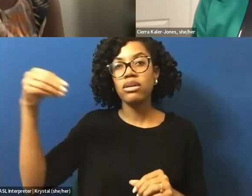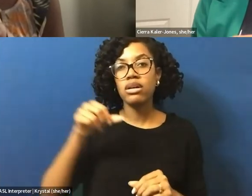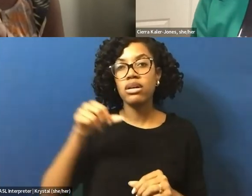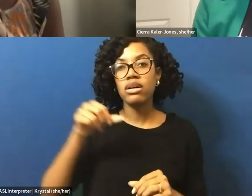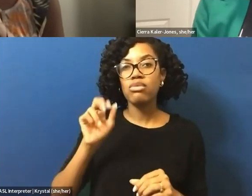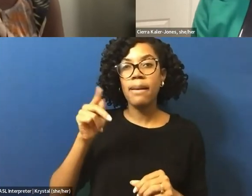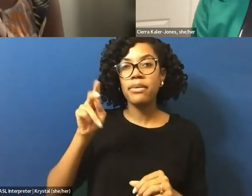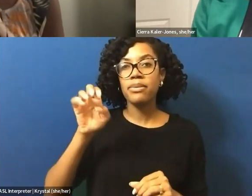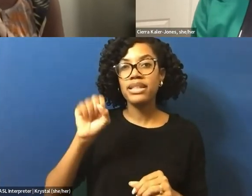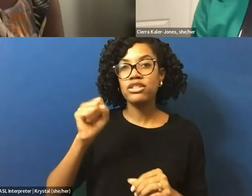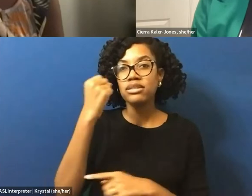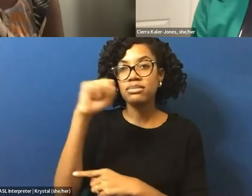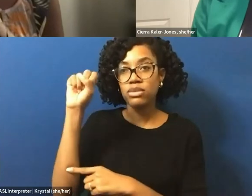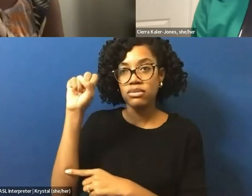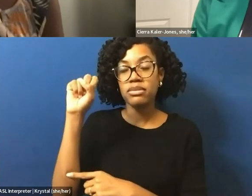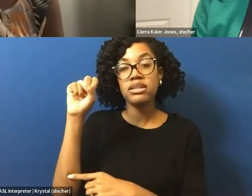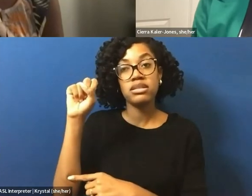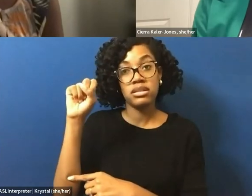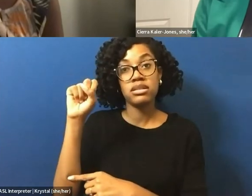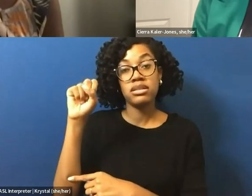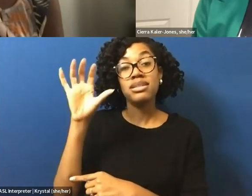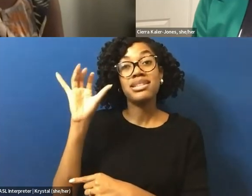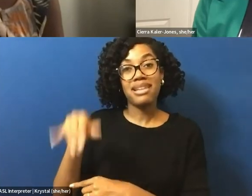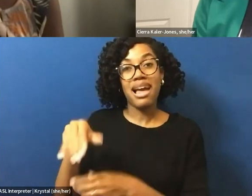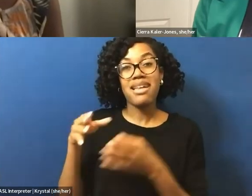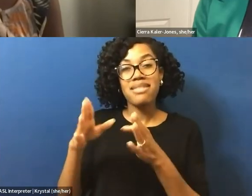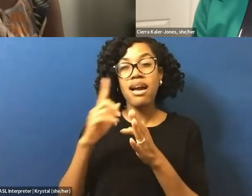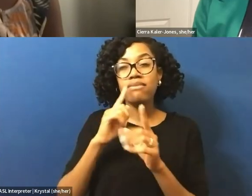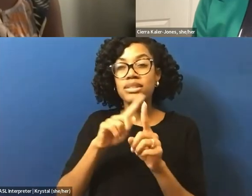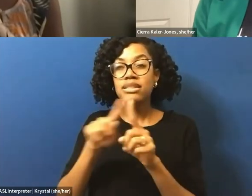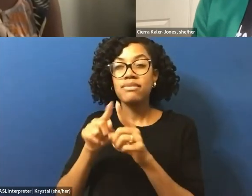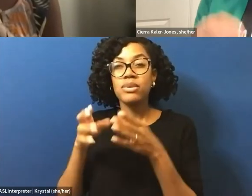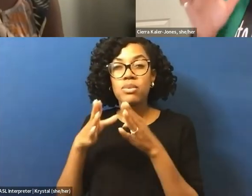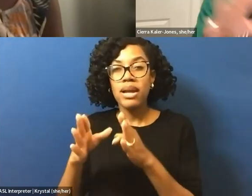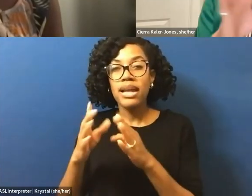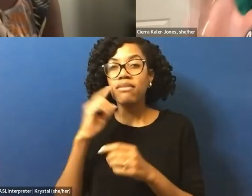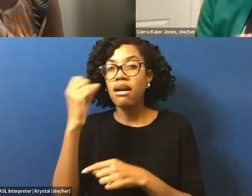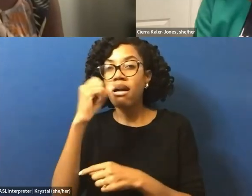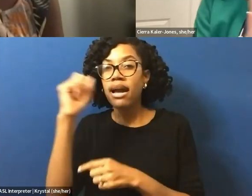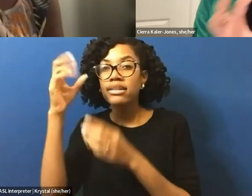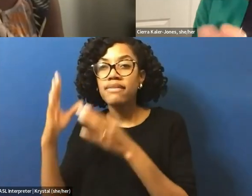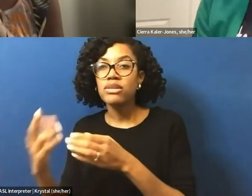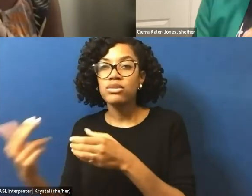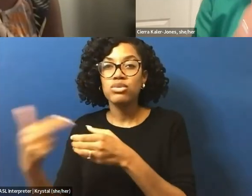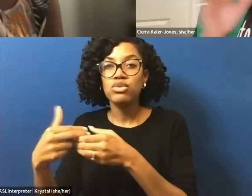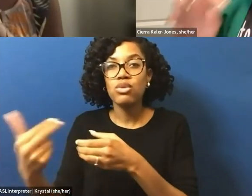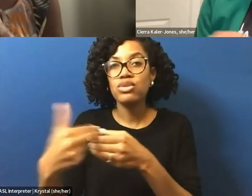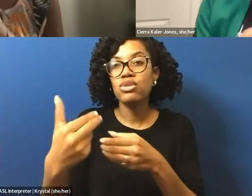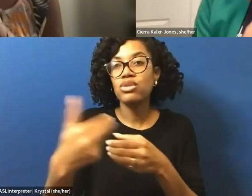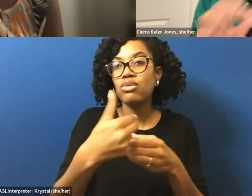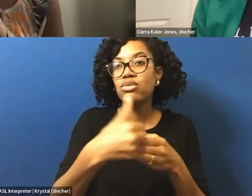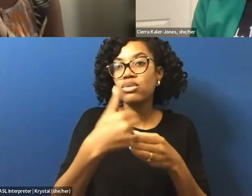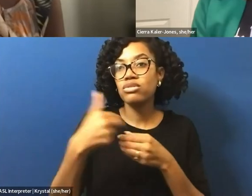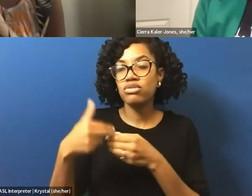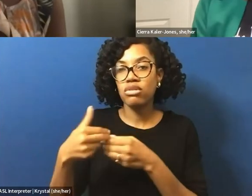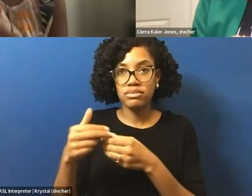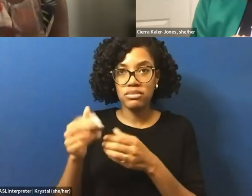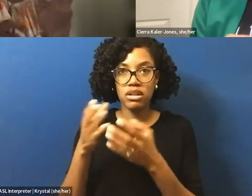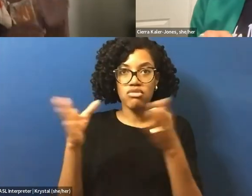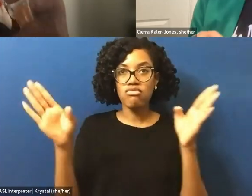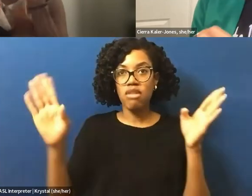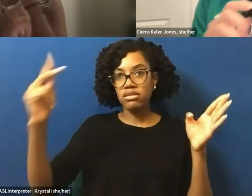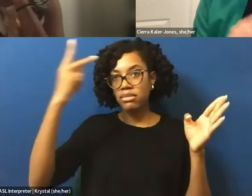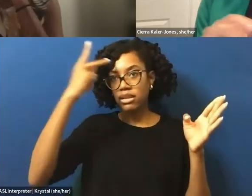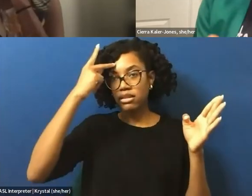offered multiple entry points for activists across the political spectrum. So even with these, the problematic gender